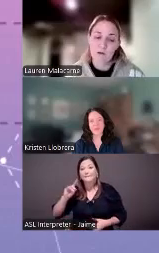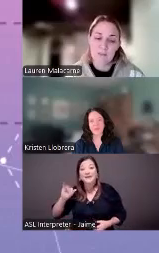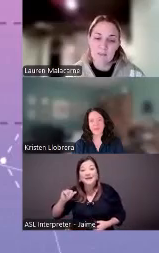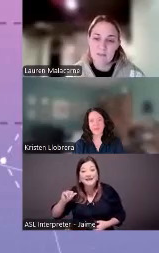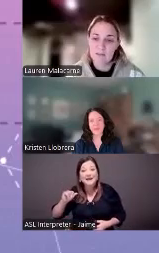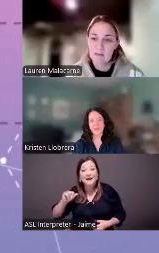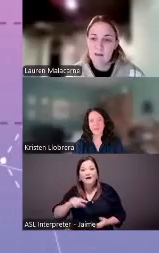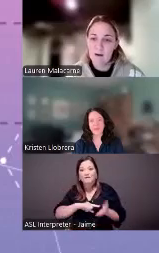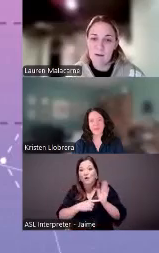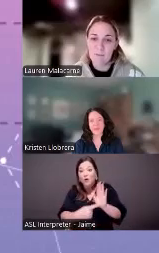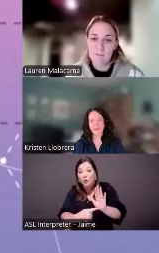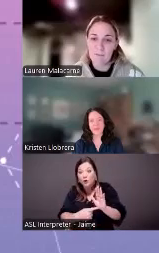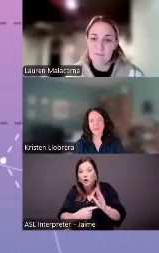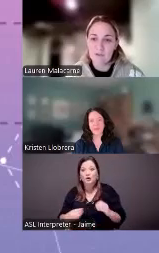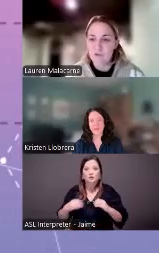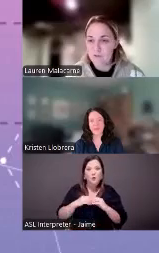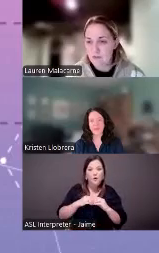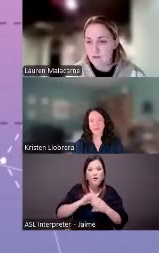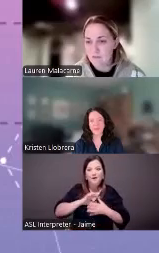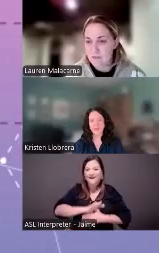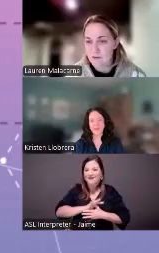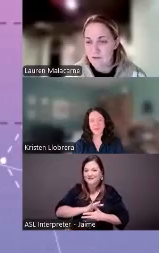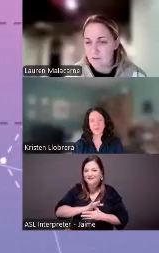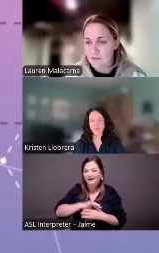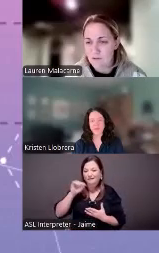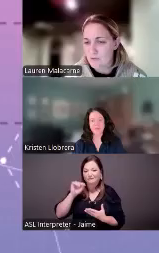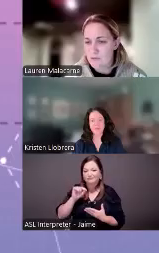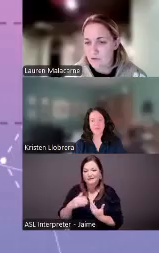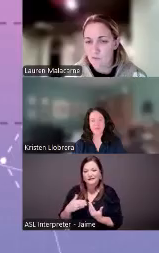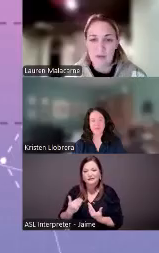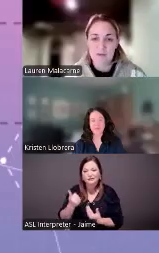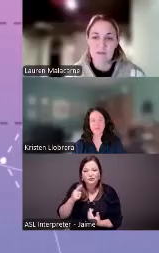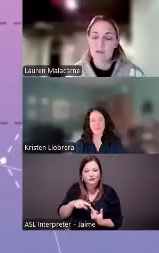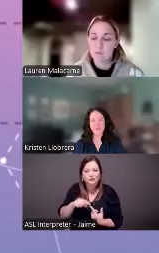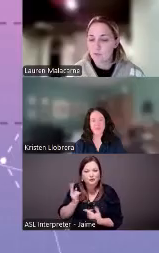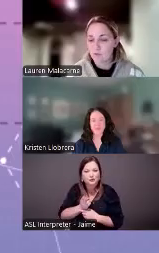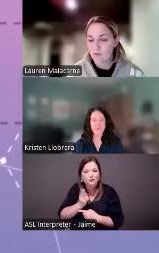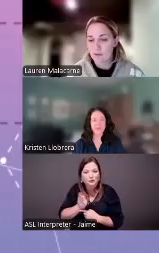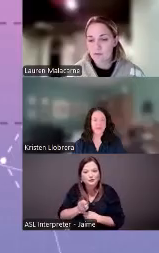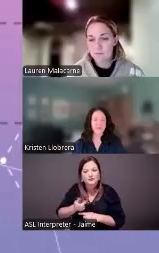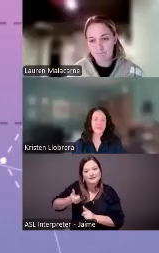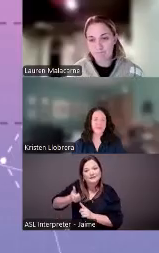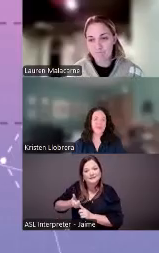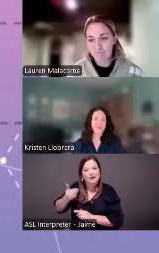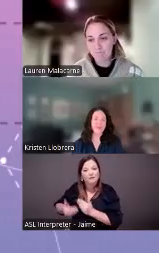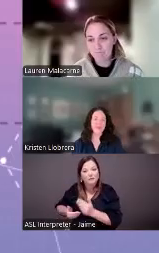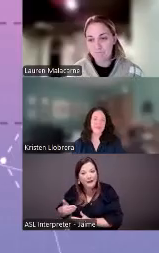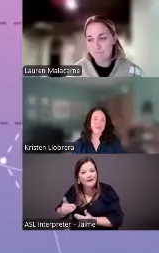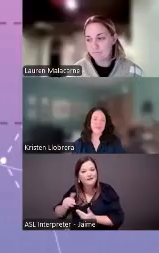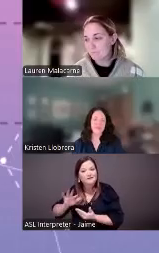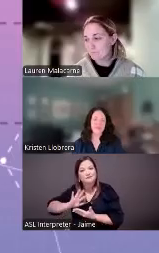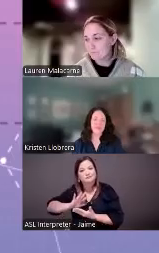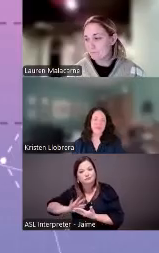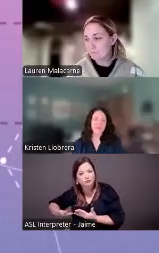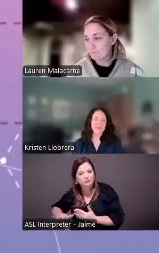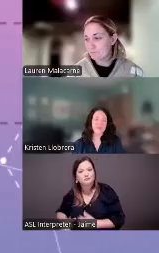more content that's just kind of easier to use and self-paced and a number of other things.